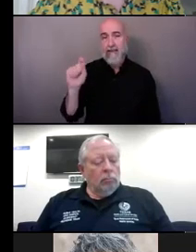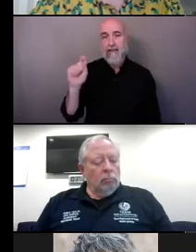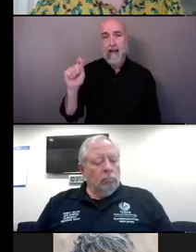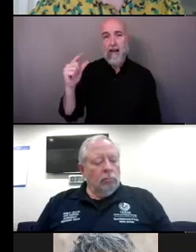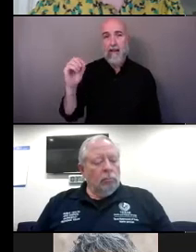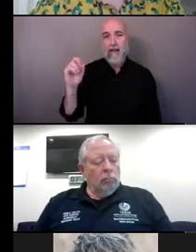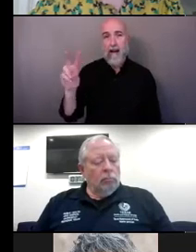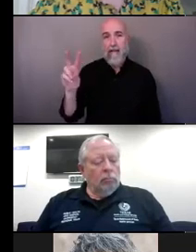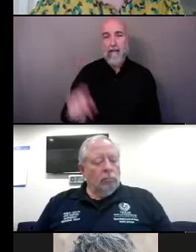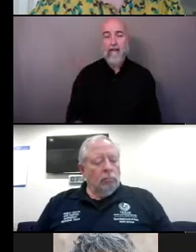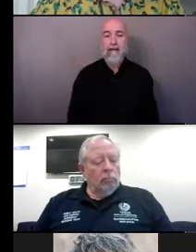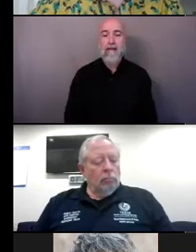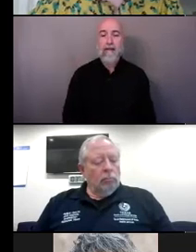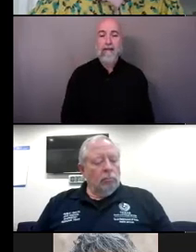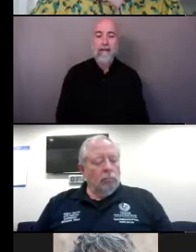david.gruber@dshs.texas.gov.